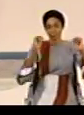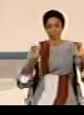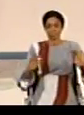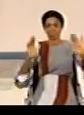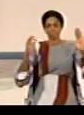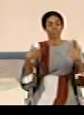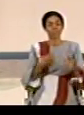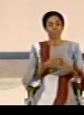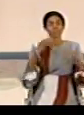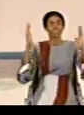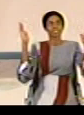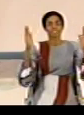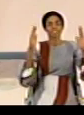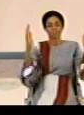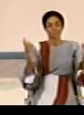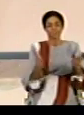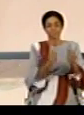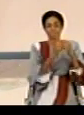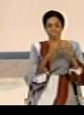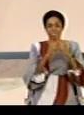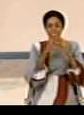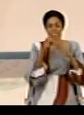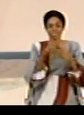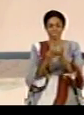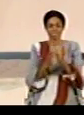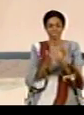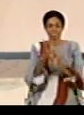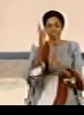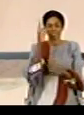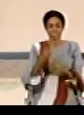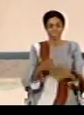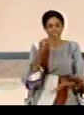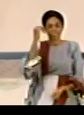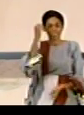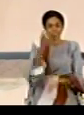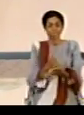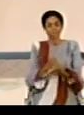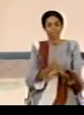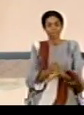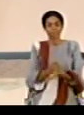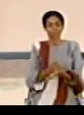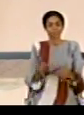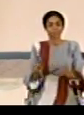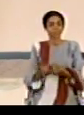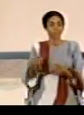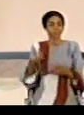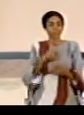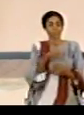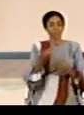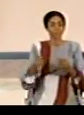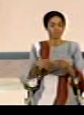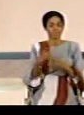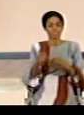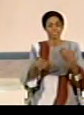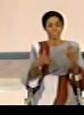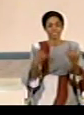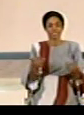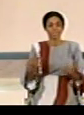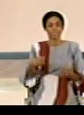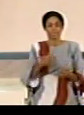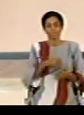celebrate together in Jesus' name. Amen. Amen. Amen. As we're running up now, we are going